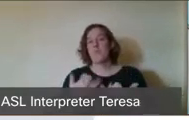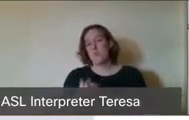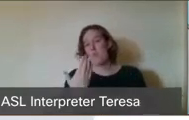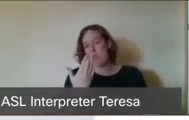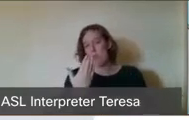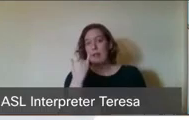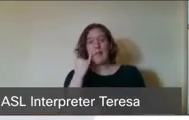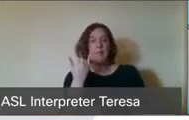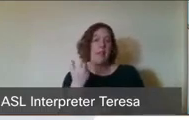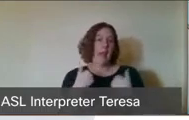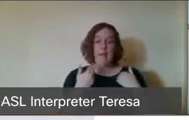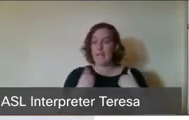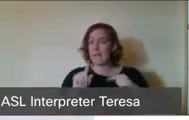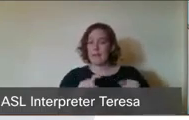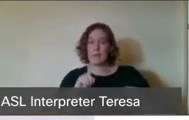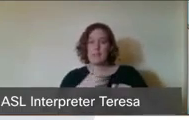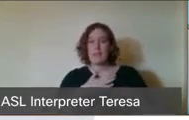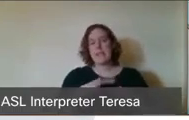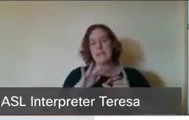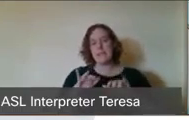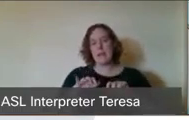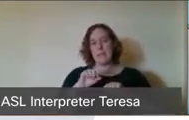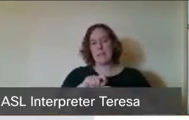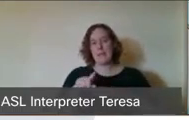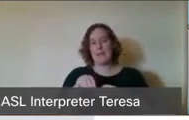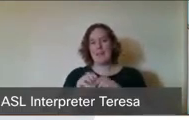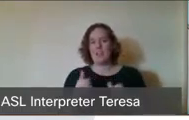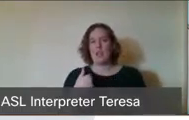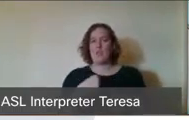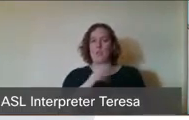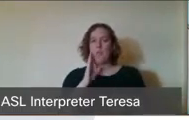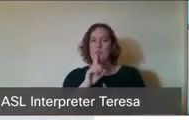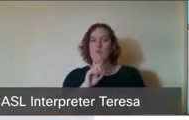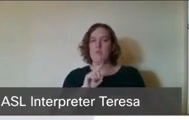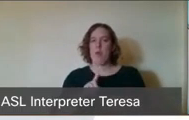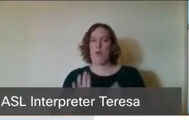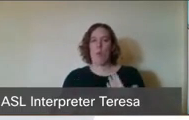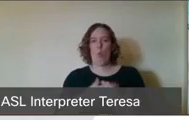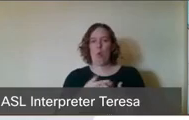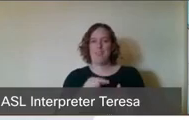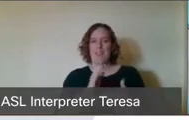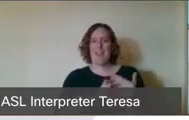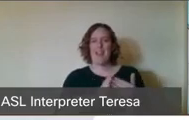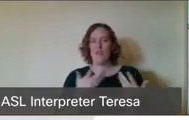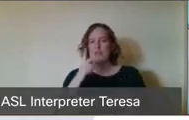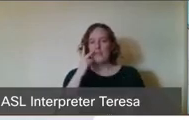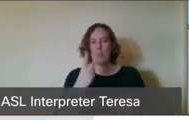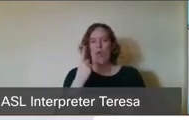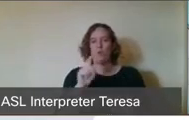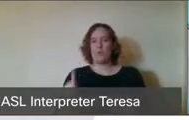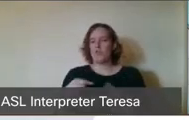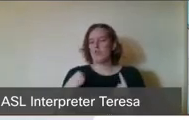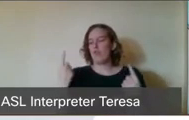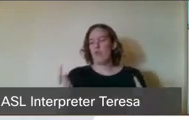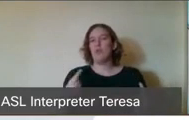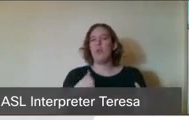if you have any questions, please type them in the chat and we'll respond to all of them at the end. I've already seen one question so far, so